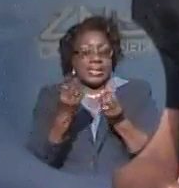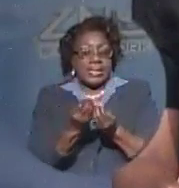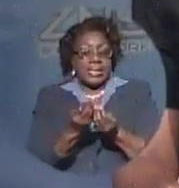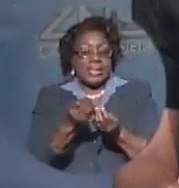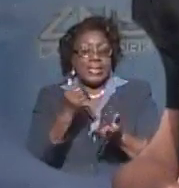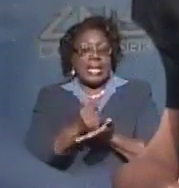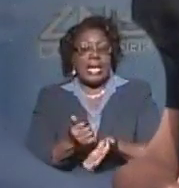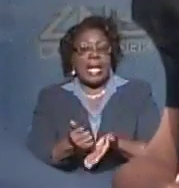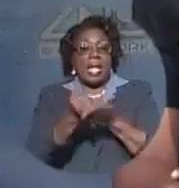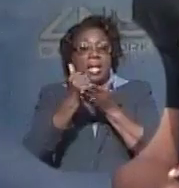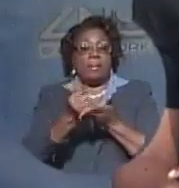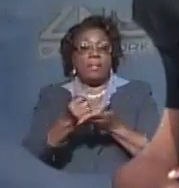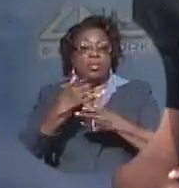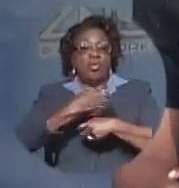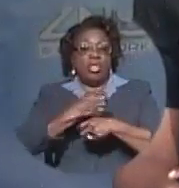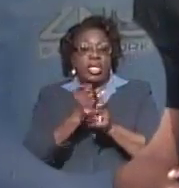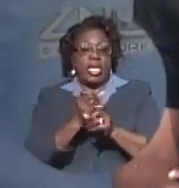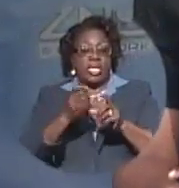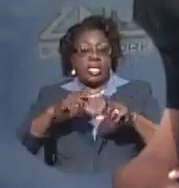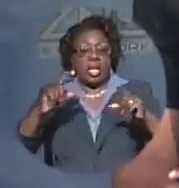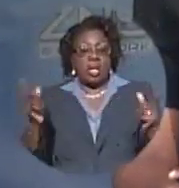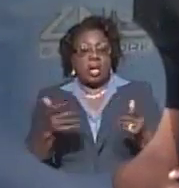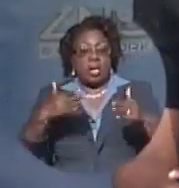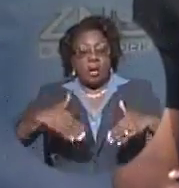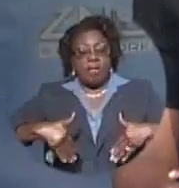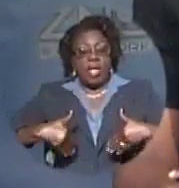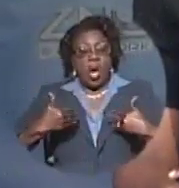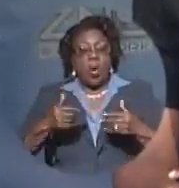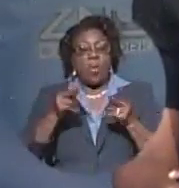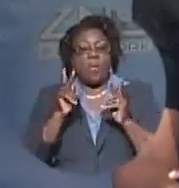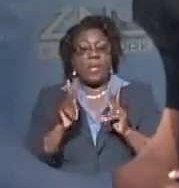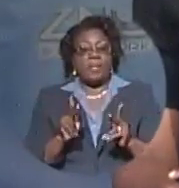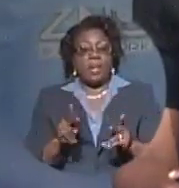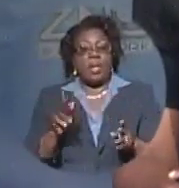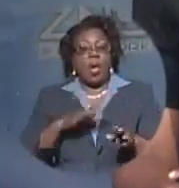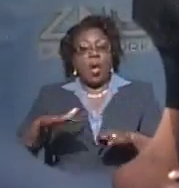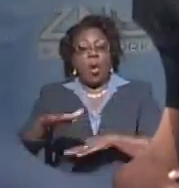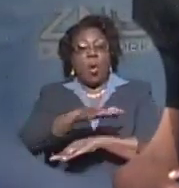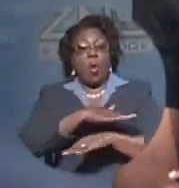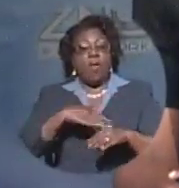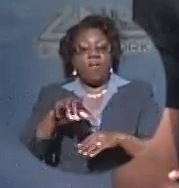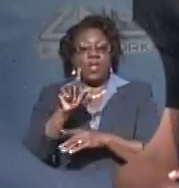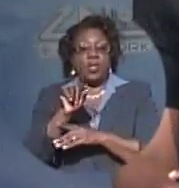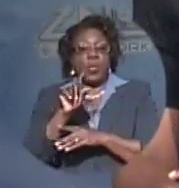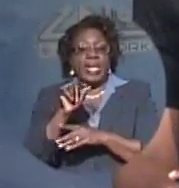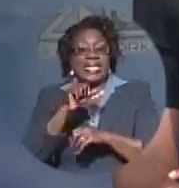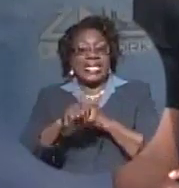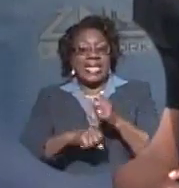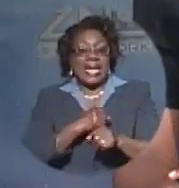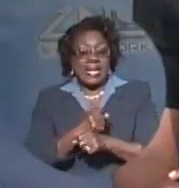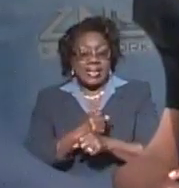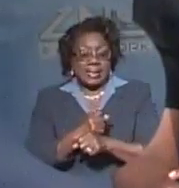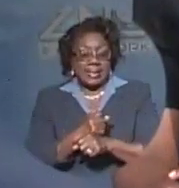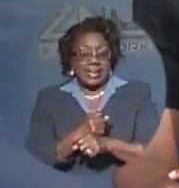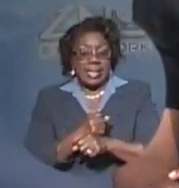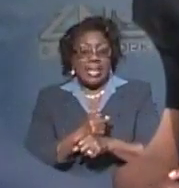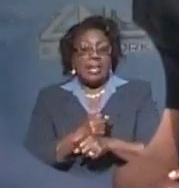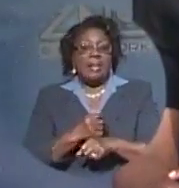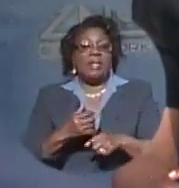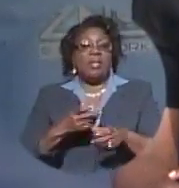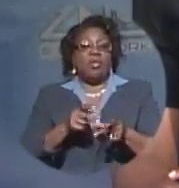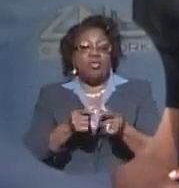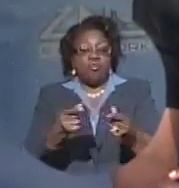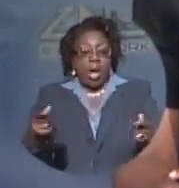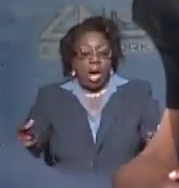more than 20 years. They provided an acre of land and $100,000 in funding for construction of the Hope Center's new